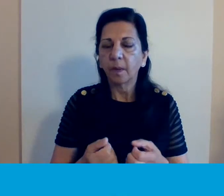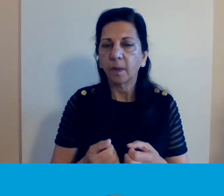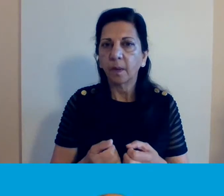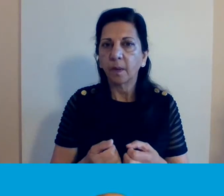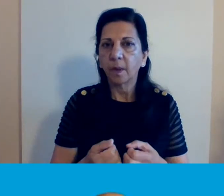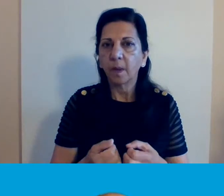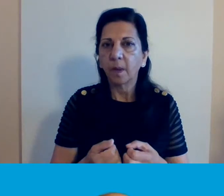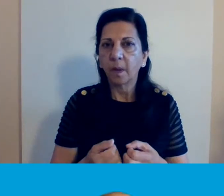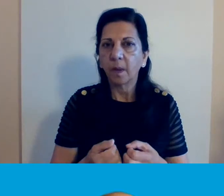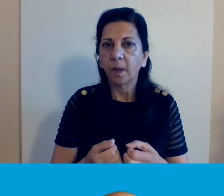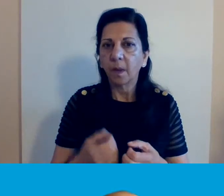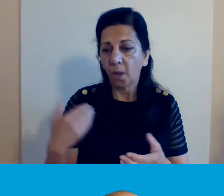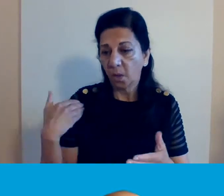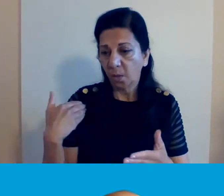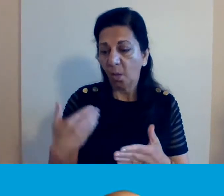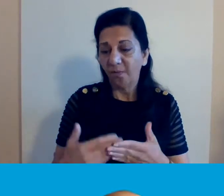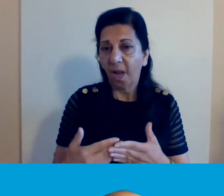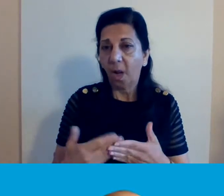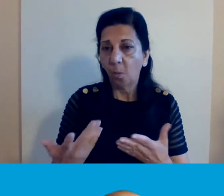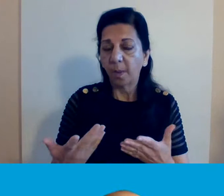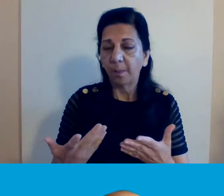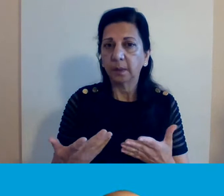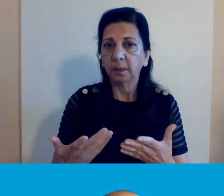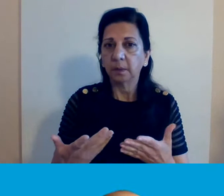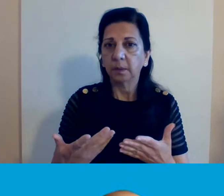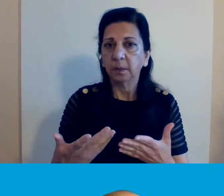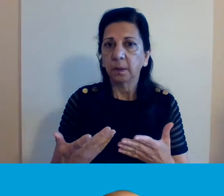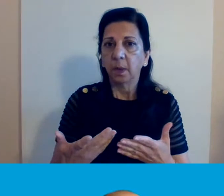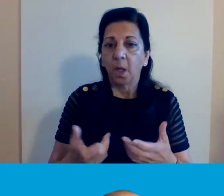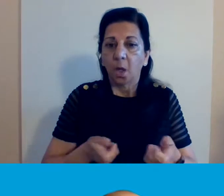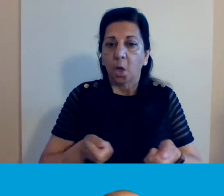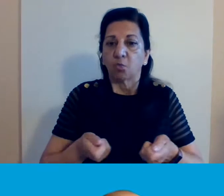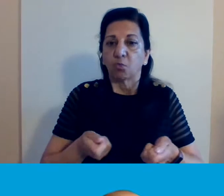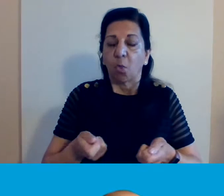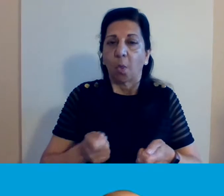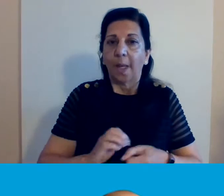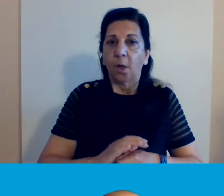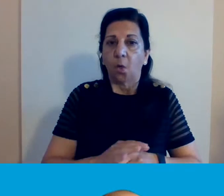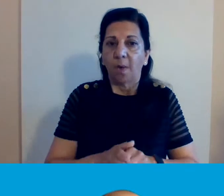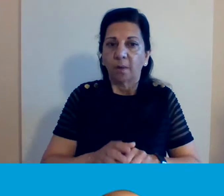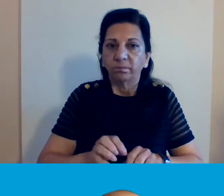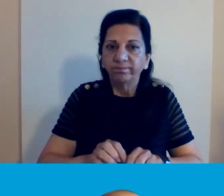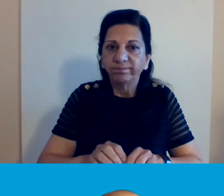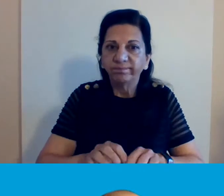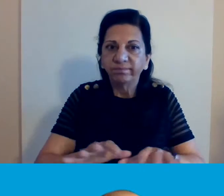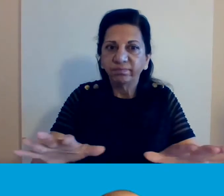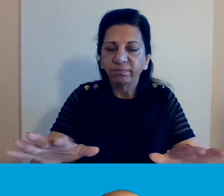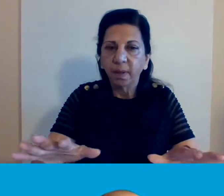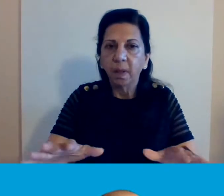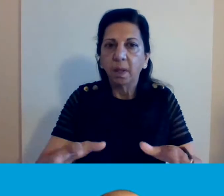immediate effects of COVID. And I said right at the beginning, making sure that we had the right care facilities to deal with what is, you know, in